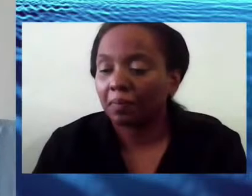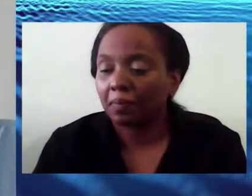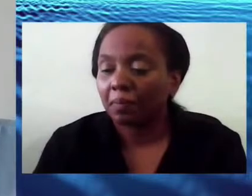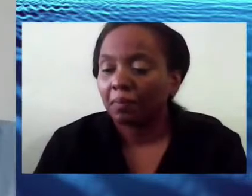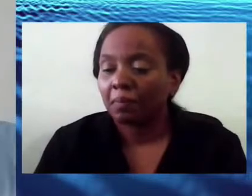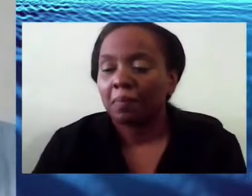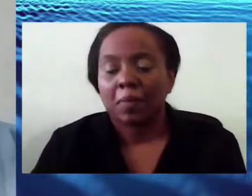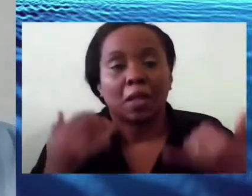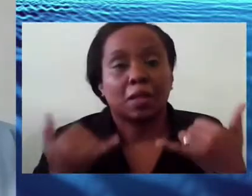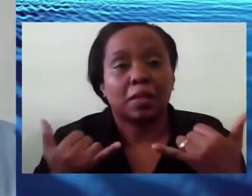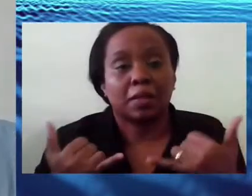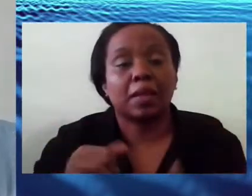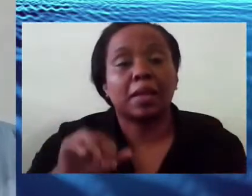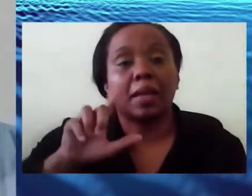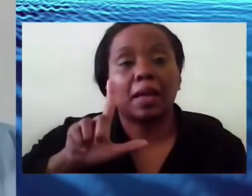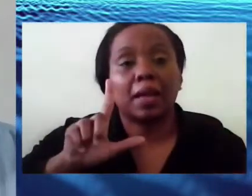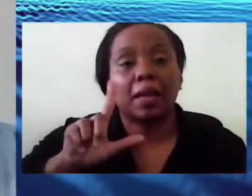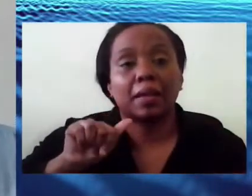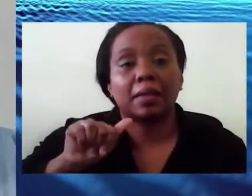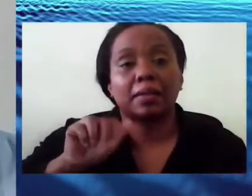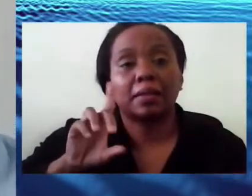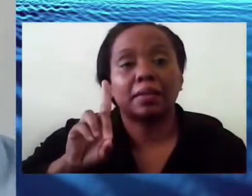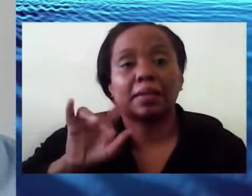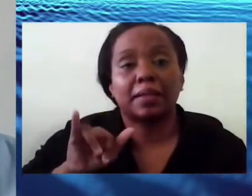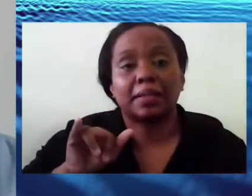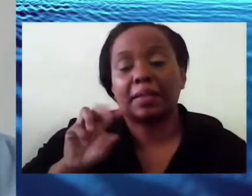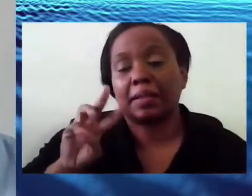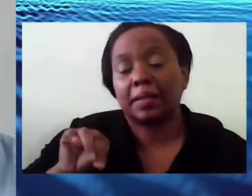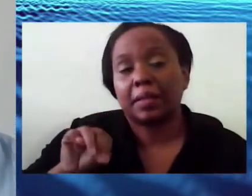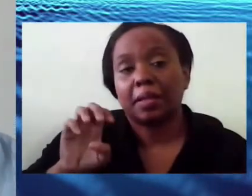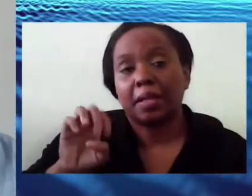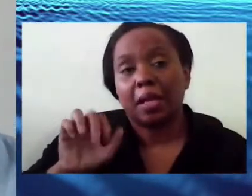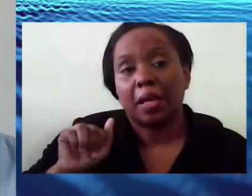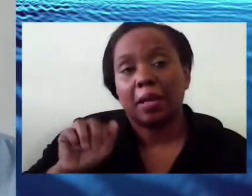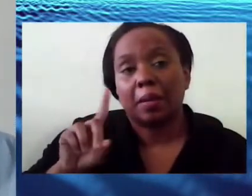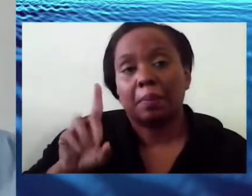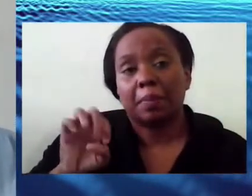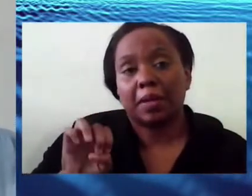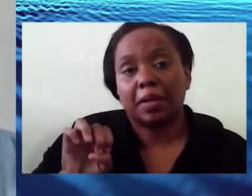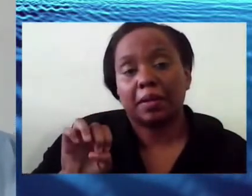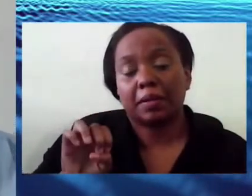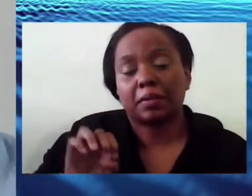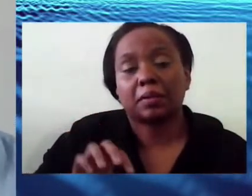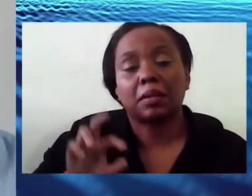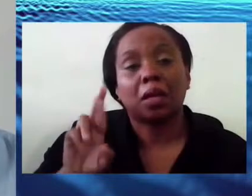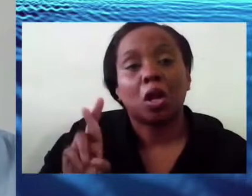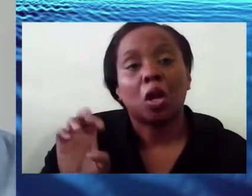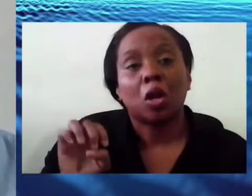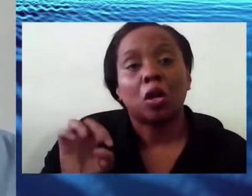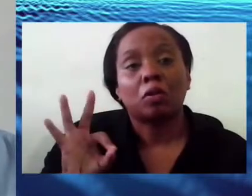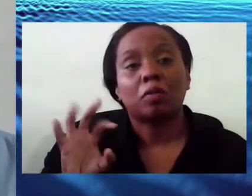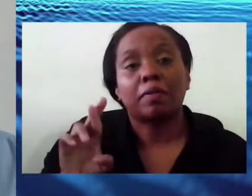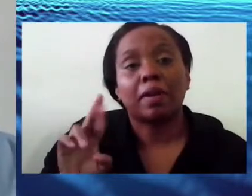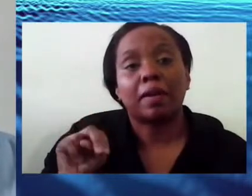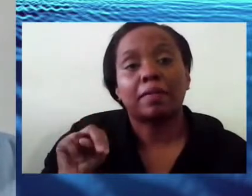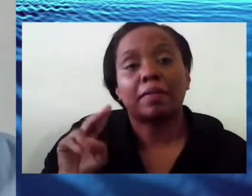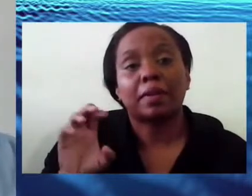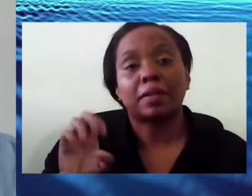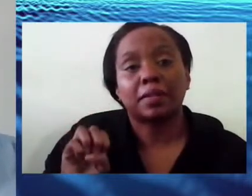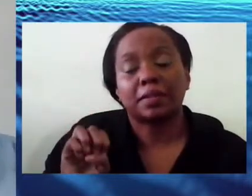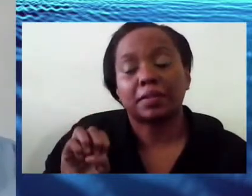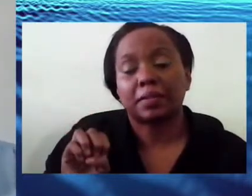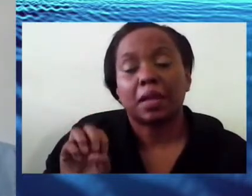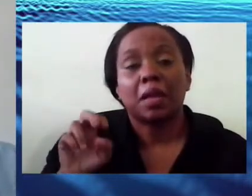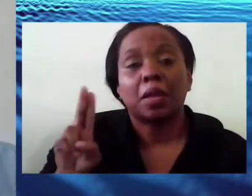Unit, which is due for an industrial clean tomorrow. And as a result of that, we were only able to offer emergency services